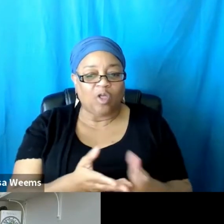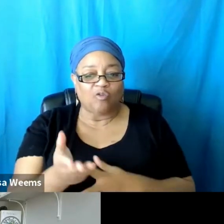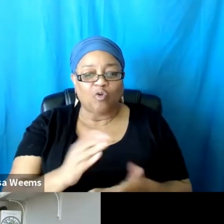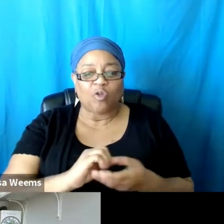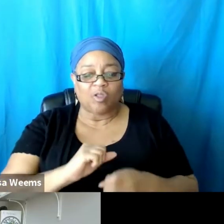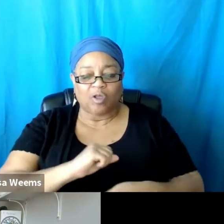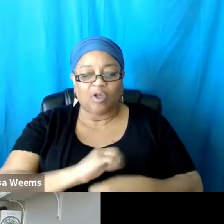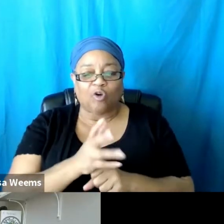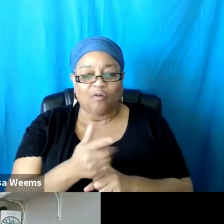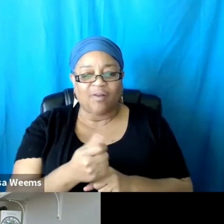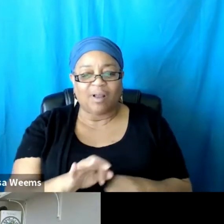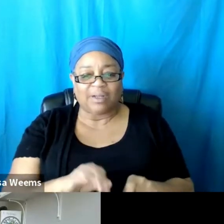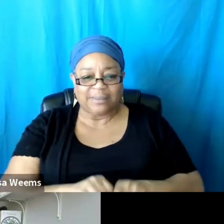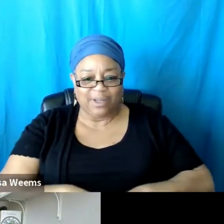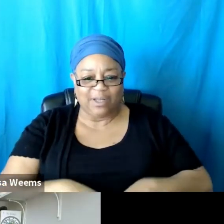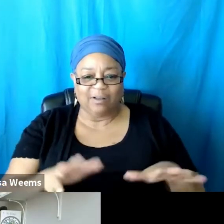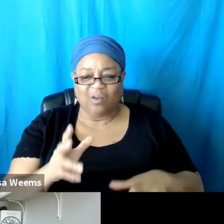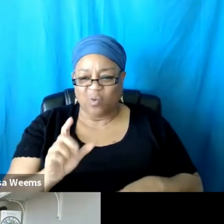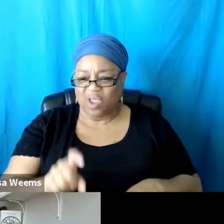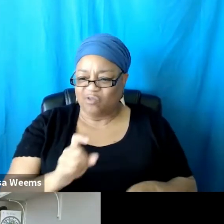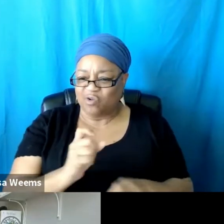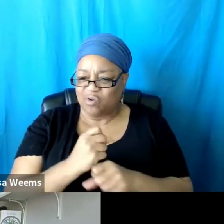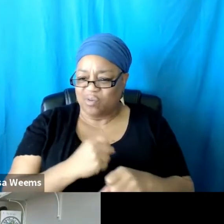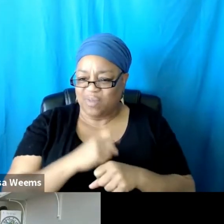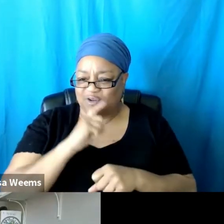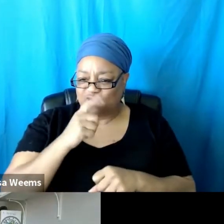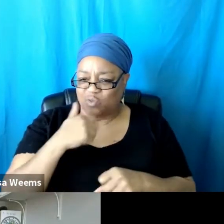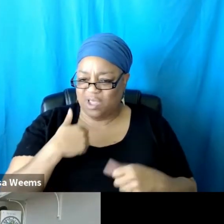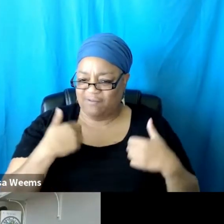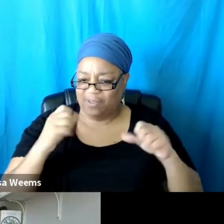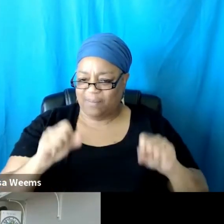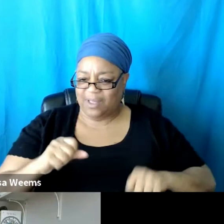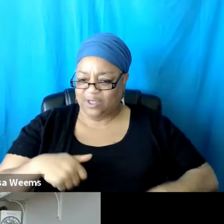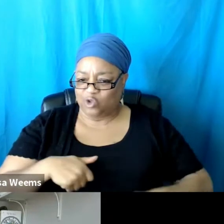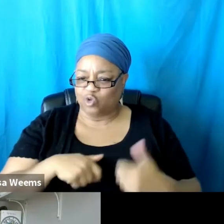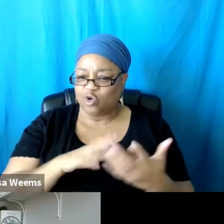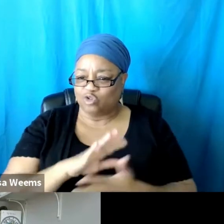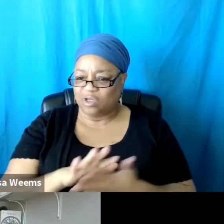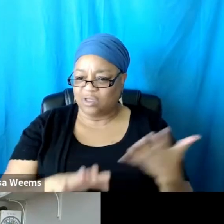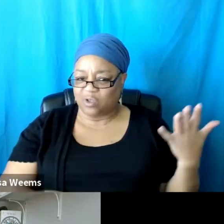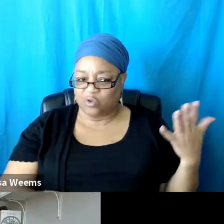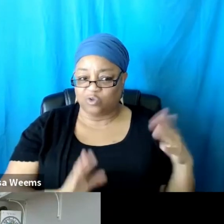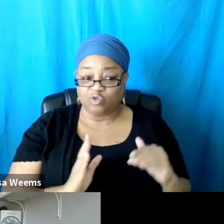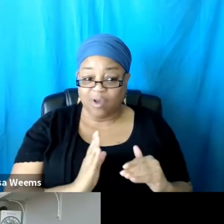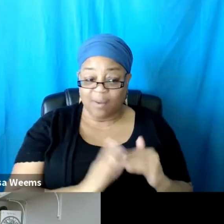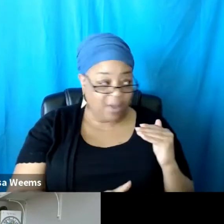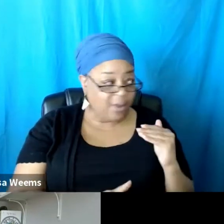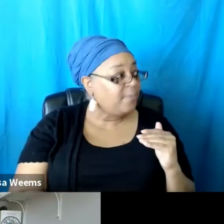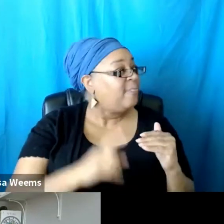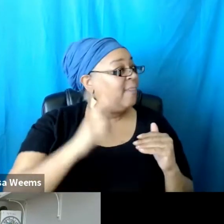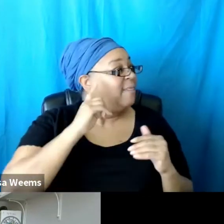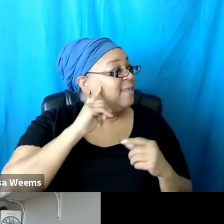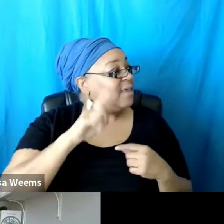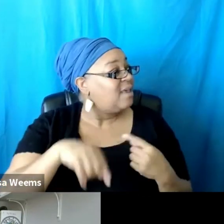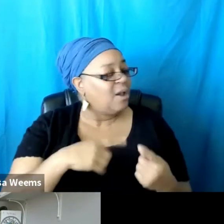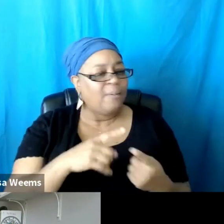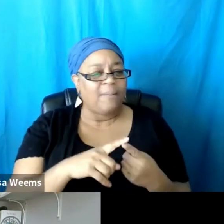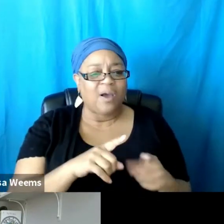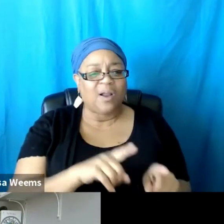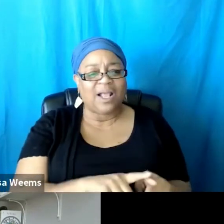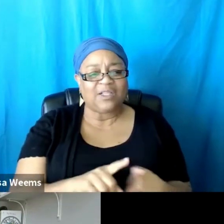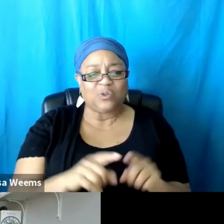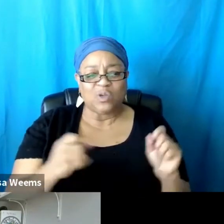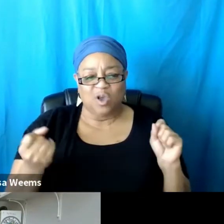to ensure that we have the ability to address those. And so just to wrap up, thinking about as we are